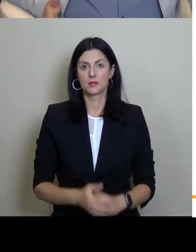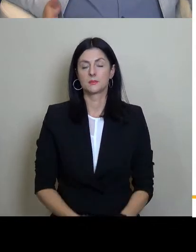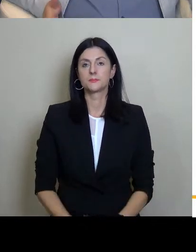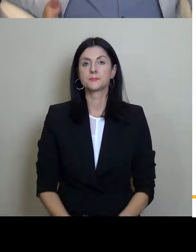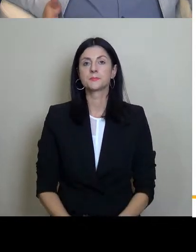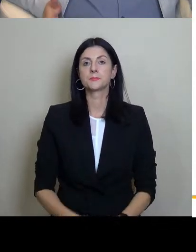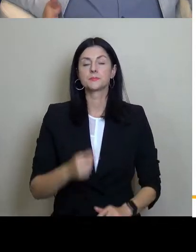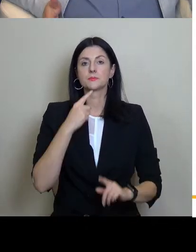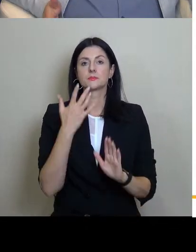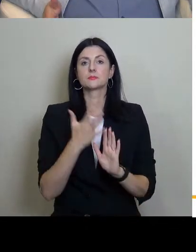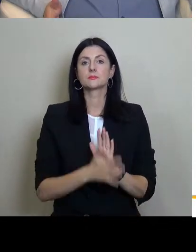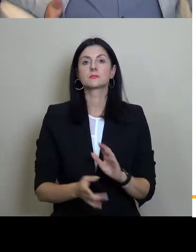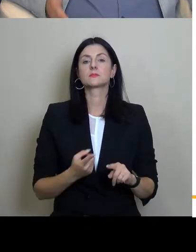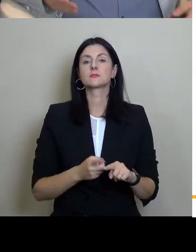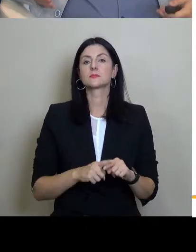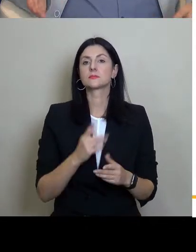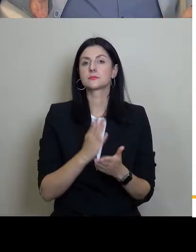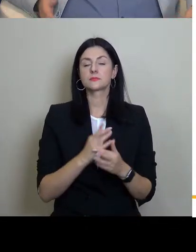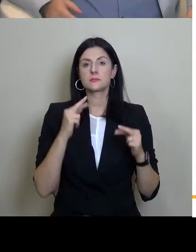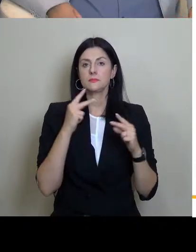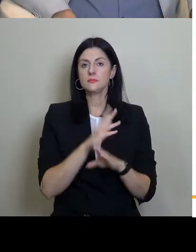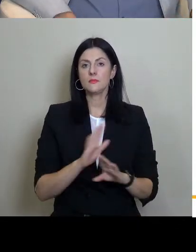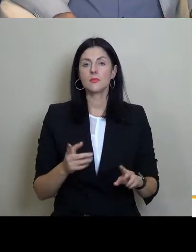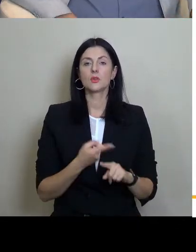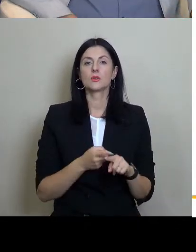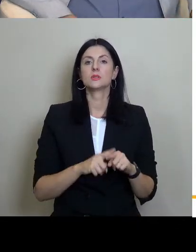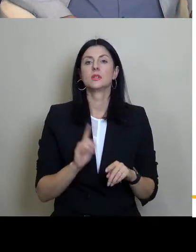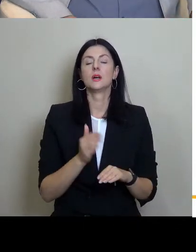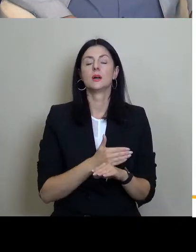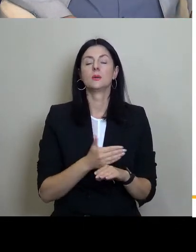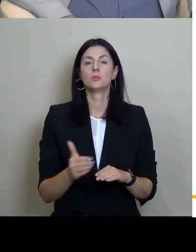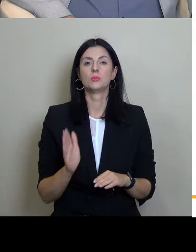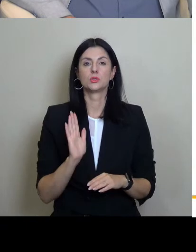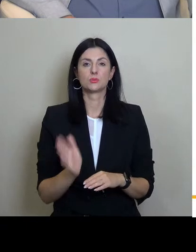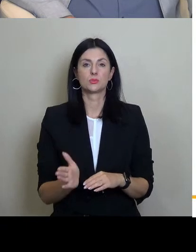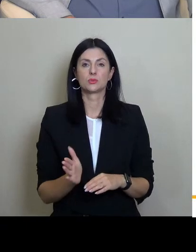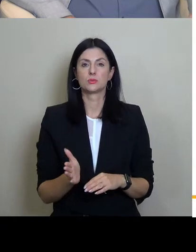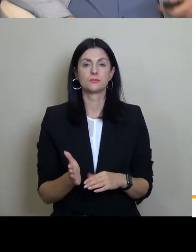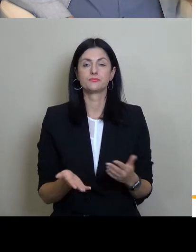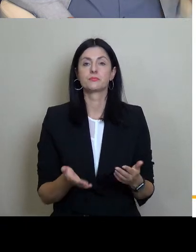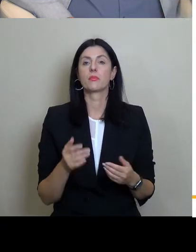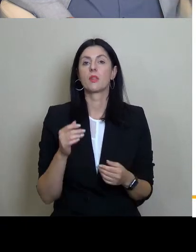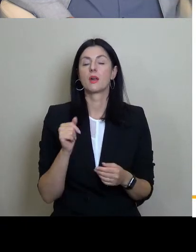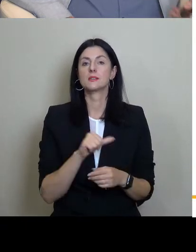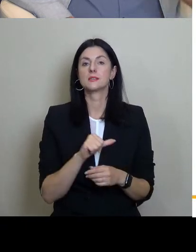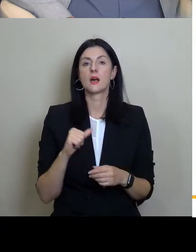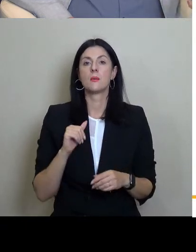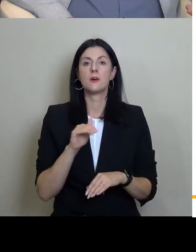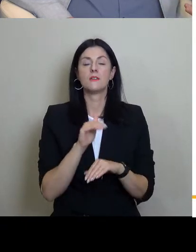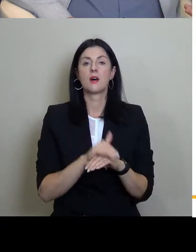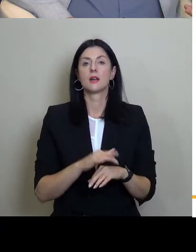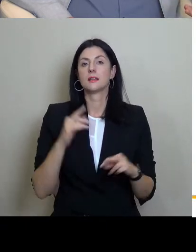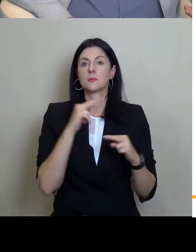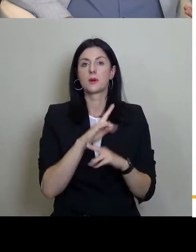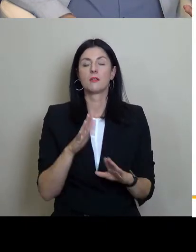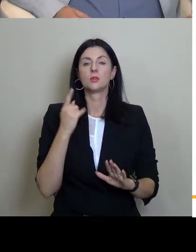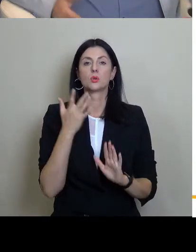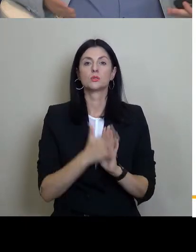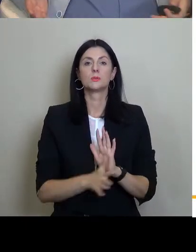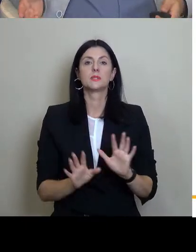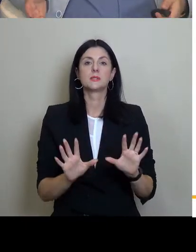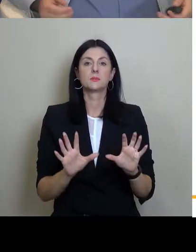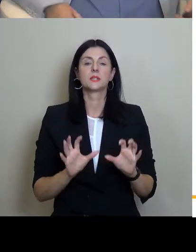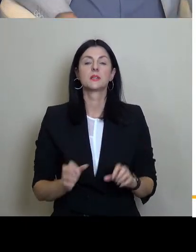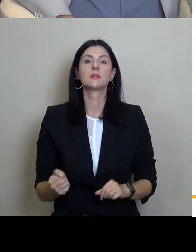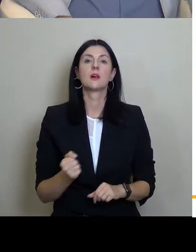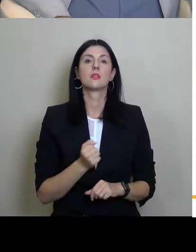should match the number of councillors, respective council. It was wrong and it was revoked, but the fact of the